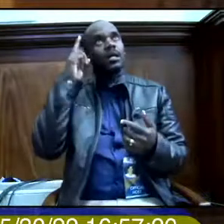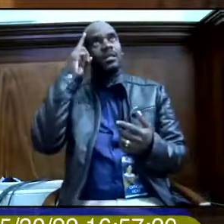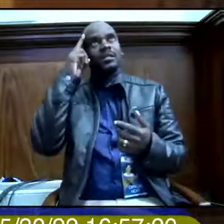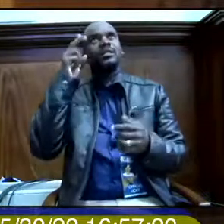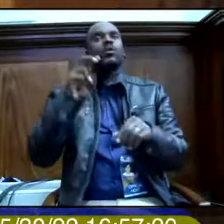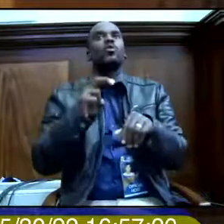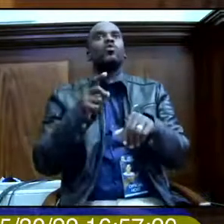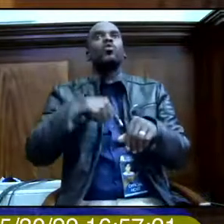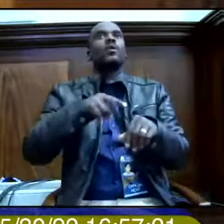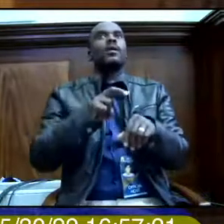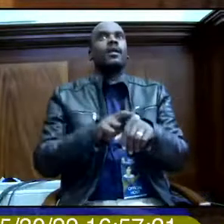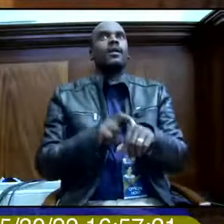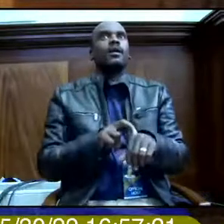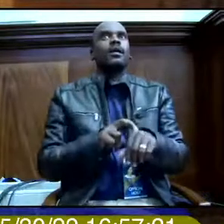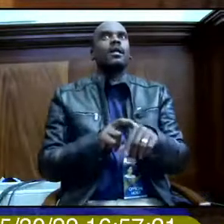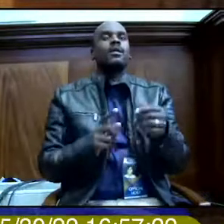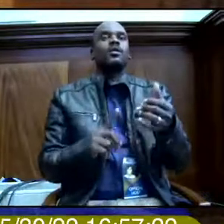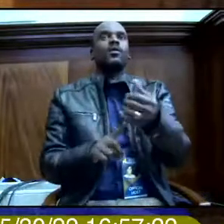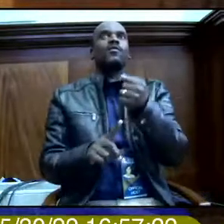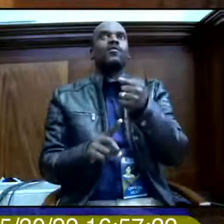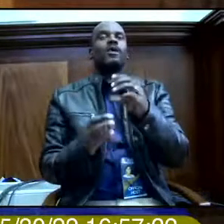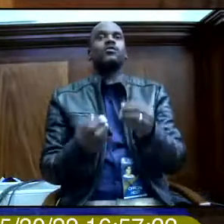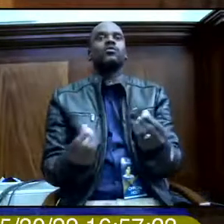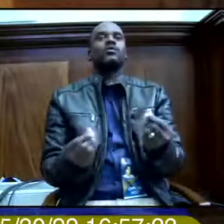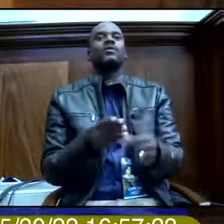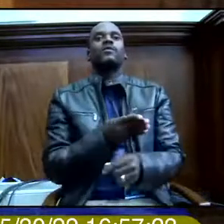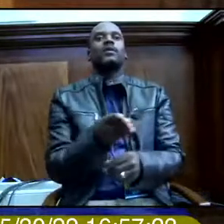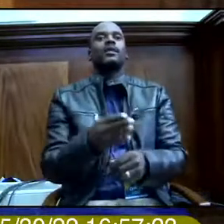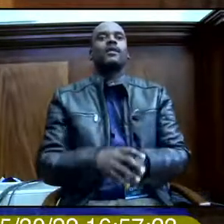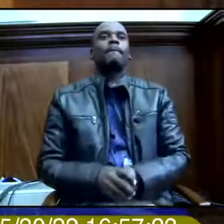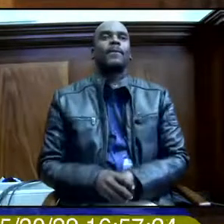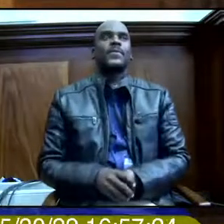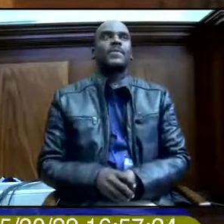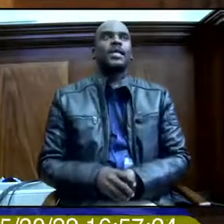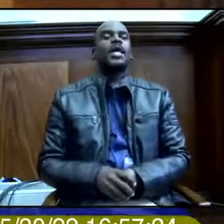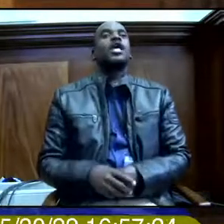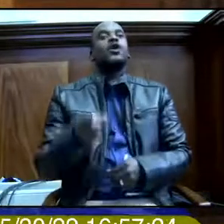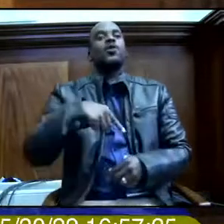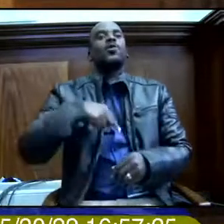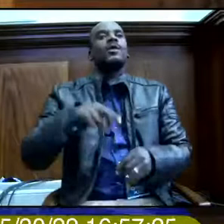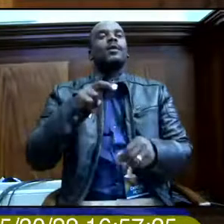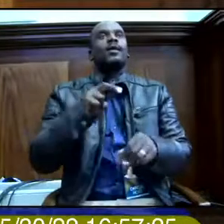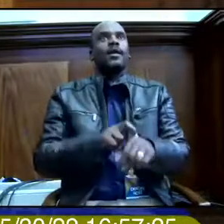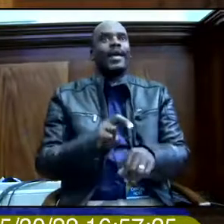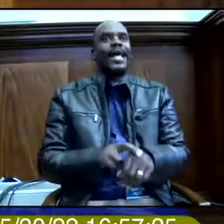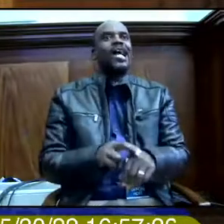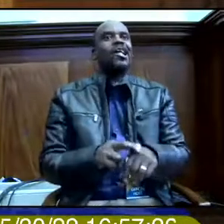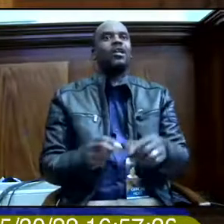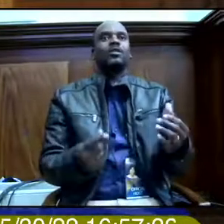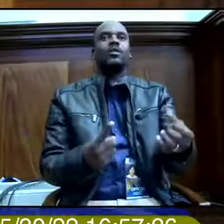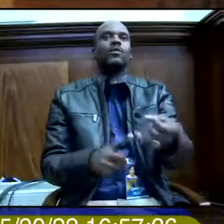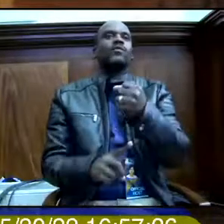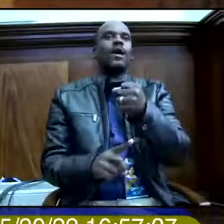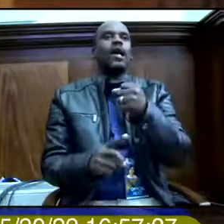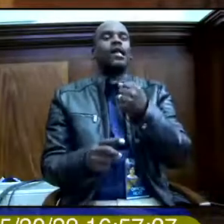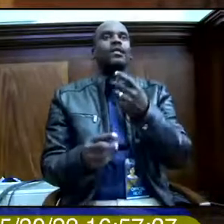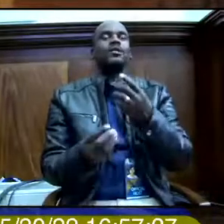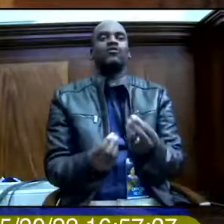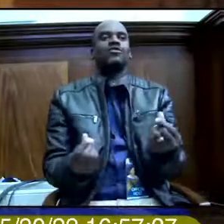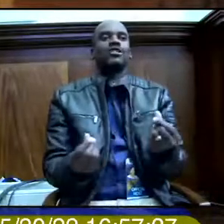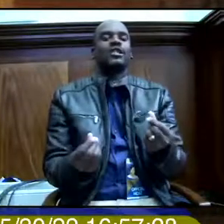need to find a solution to it we need to find a solution to it as a